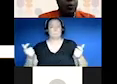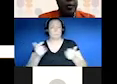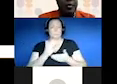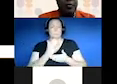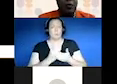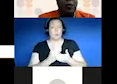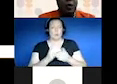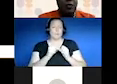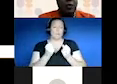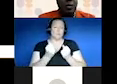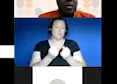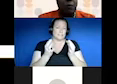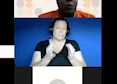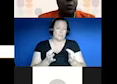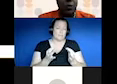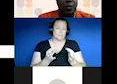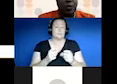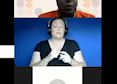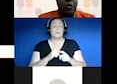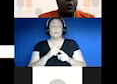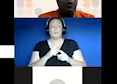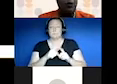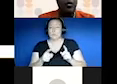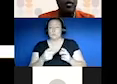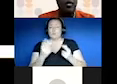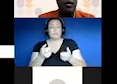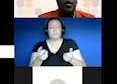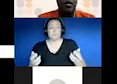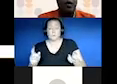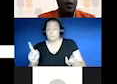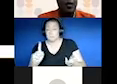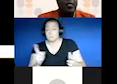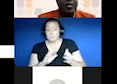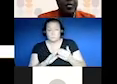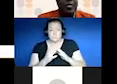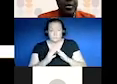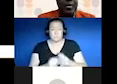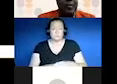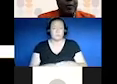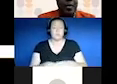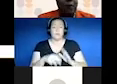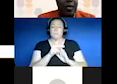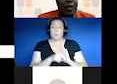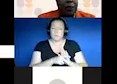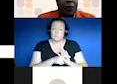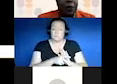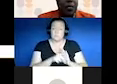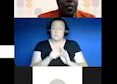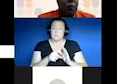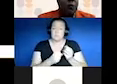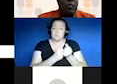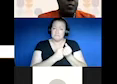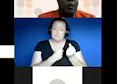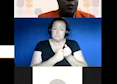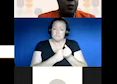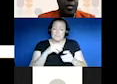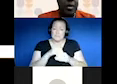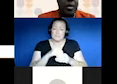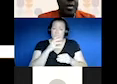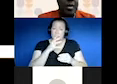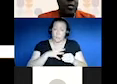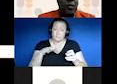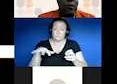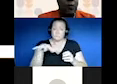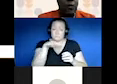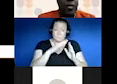social determinants, but it also looks at resources within our community, policies that need to be advocated for within that woman's